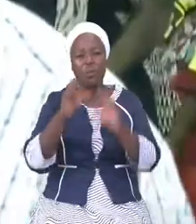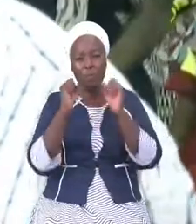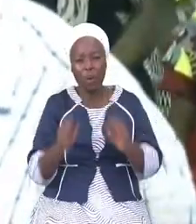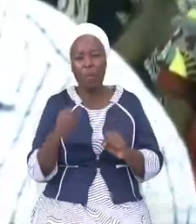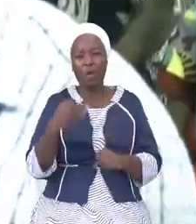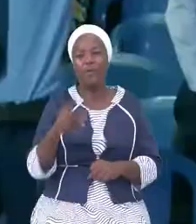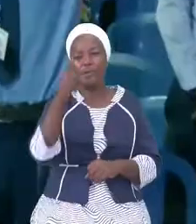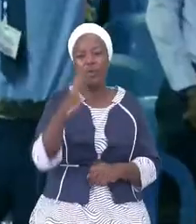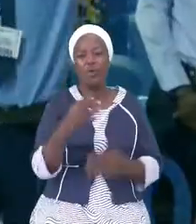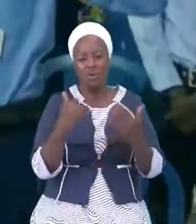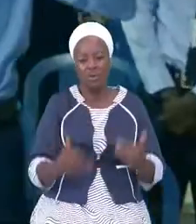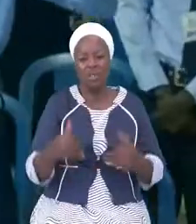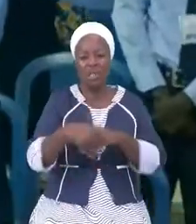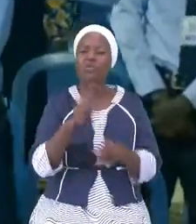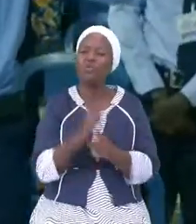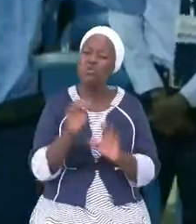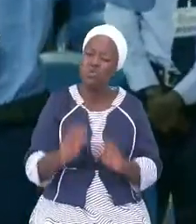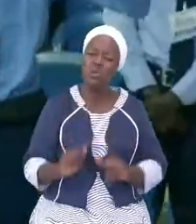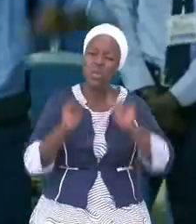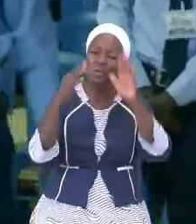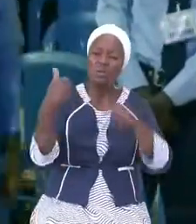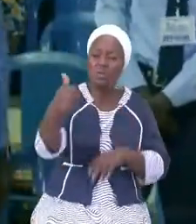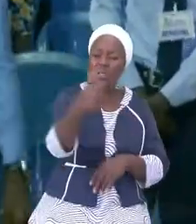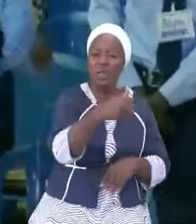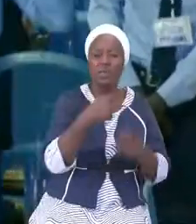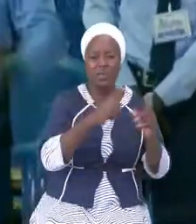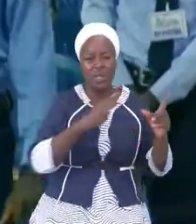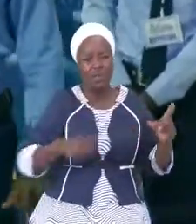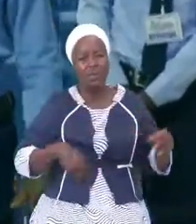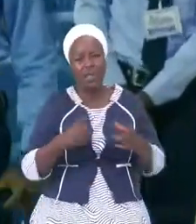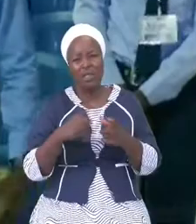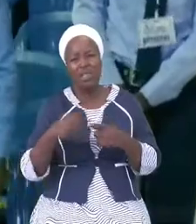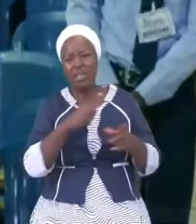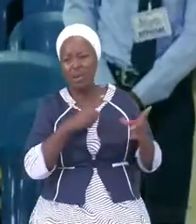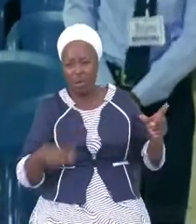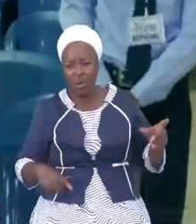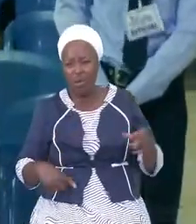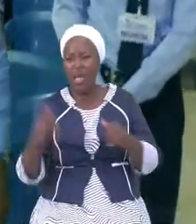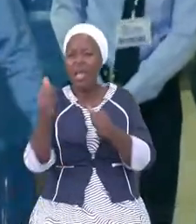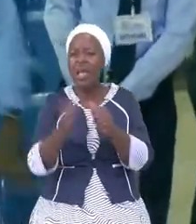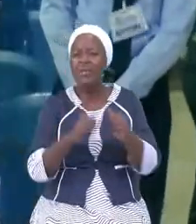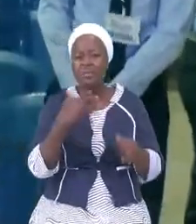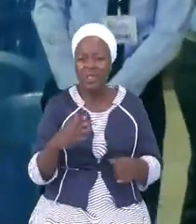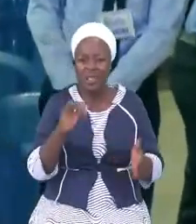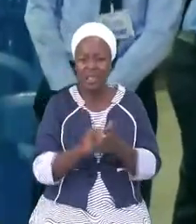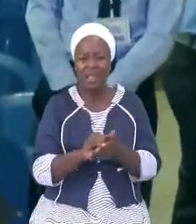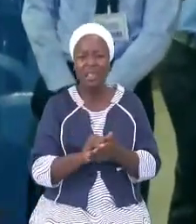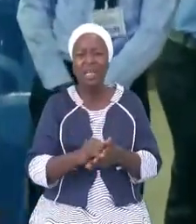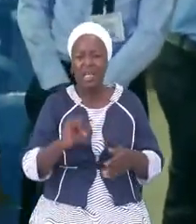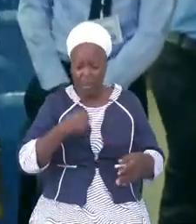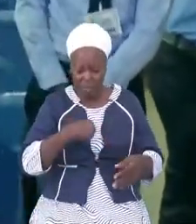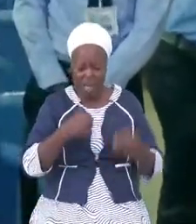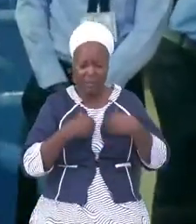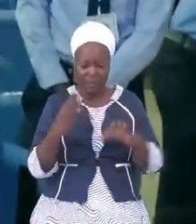God tonight. Surrender yourself unto the Lord and say, Lord, everything I've taken away from the